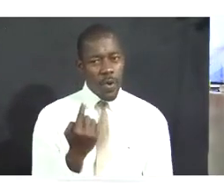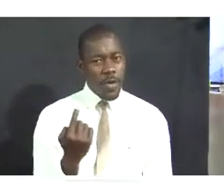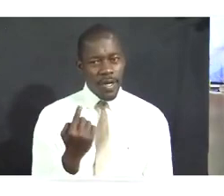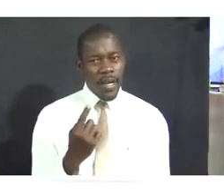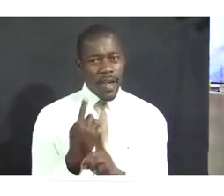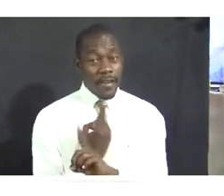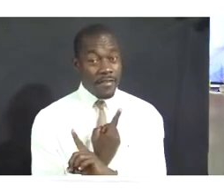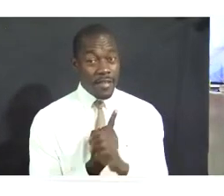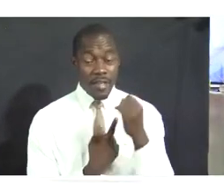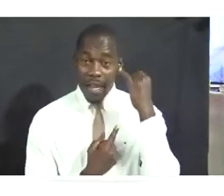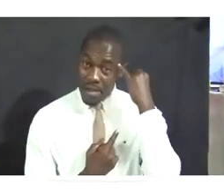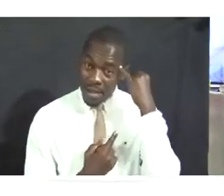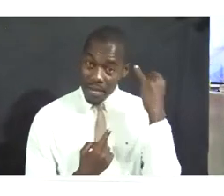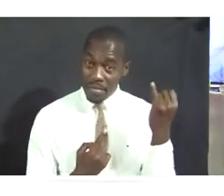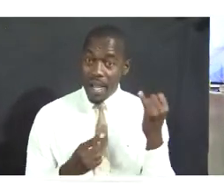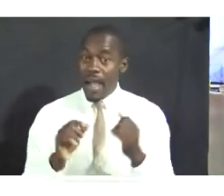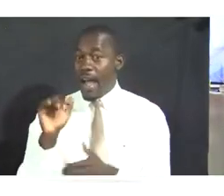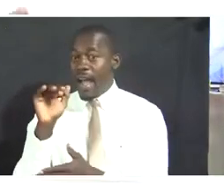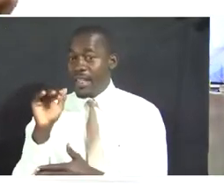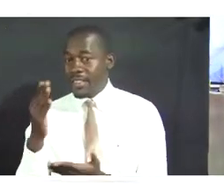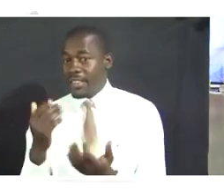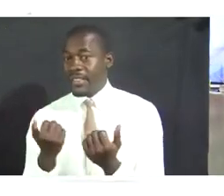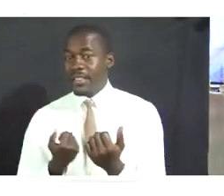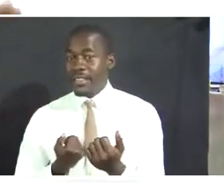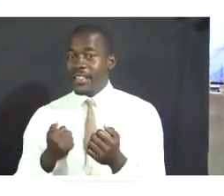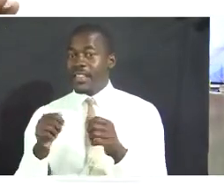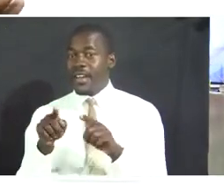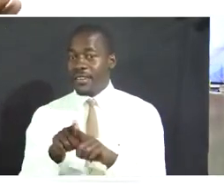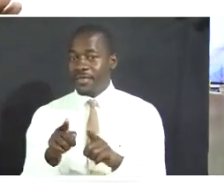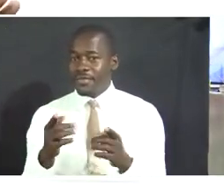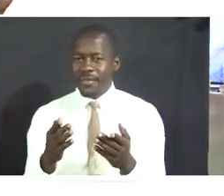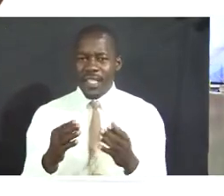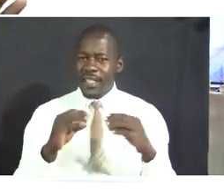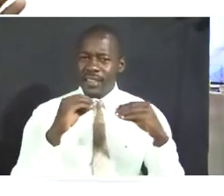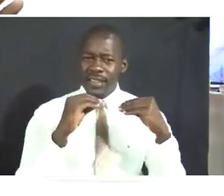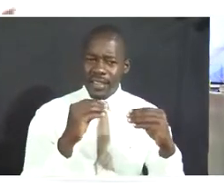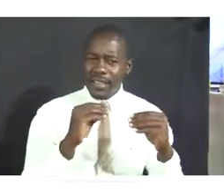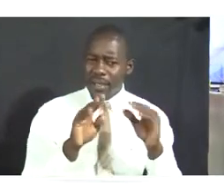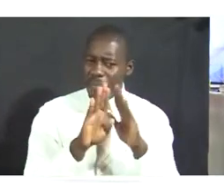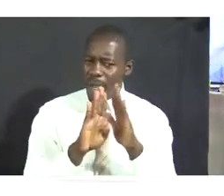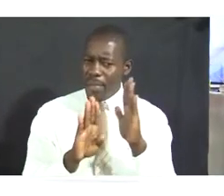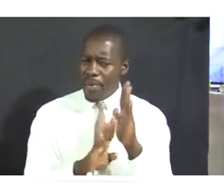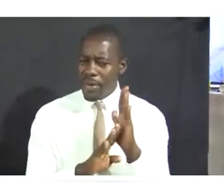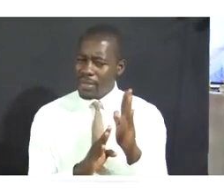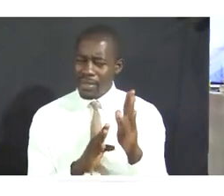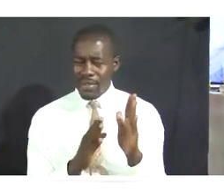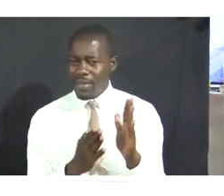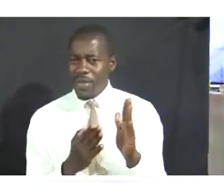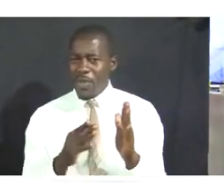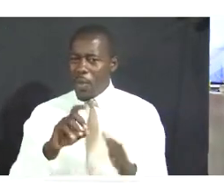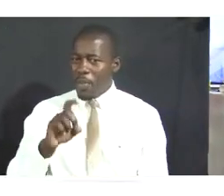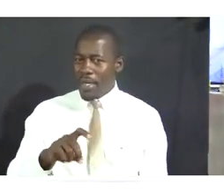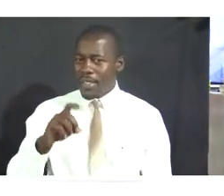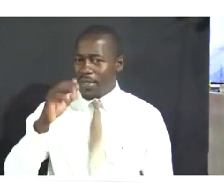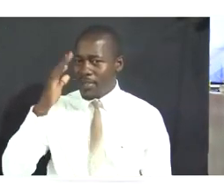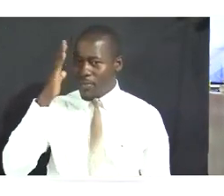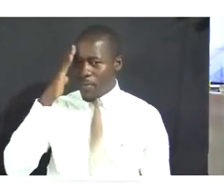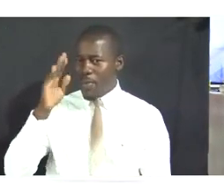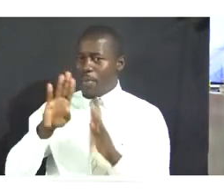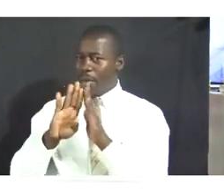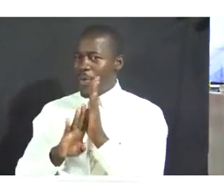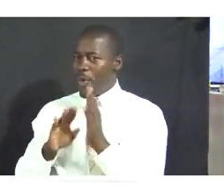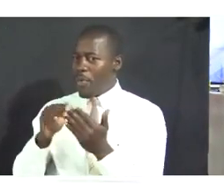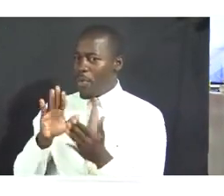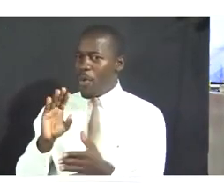my sister Yukabeth. Is teaching Bible and anything to do with Bible only a reserve of only those that